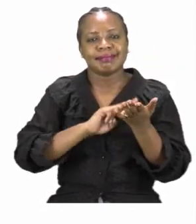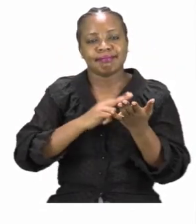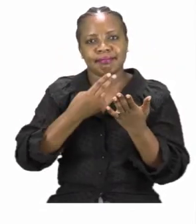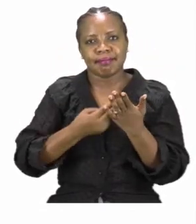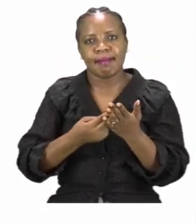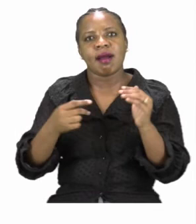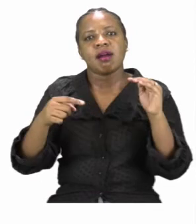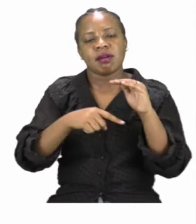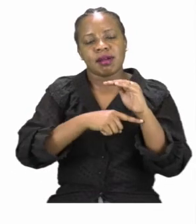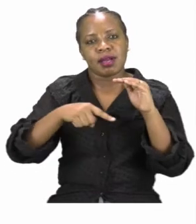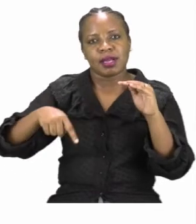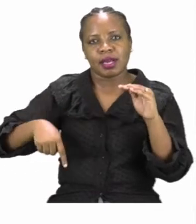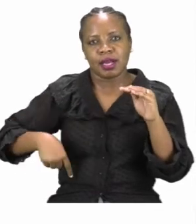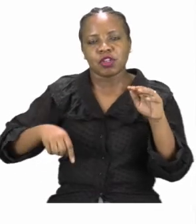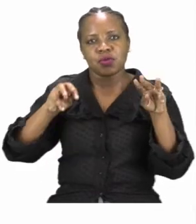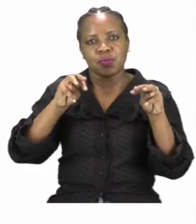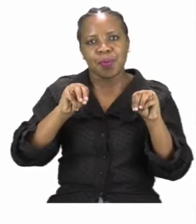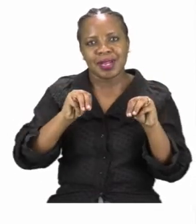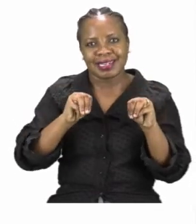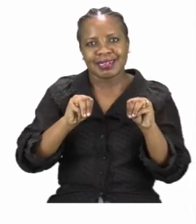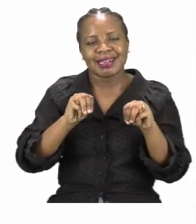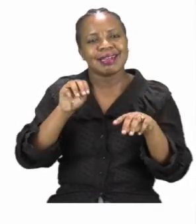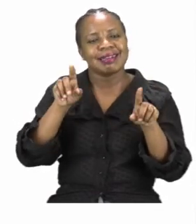minerals like dash.